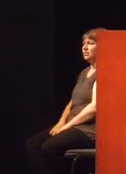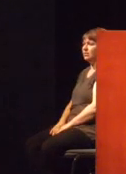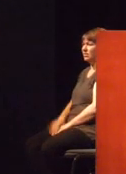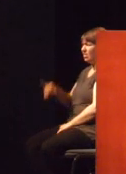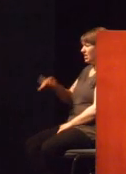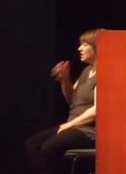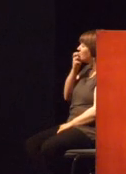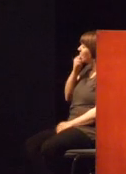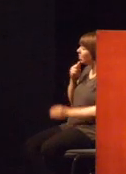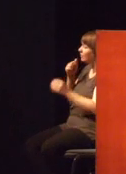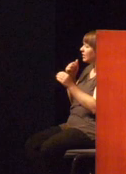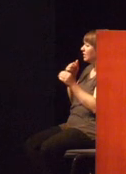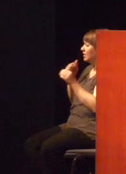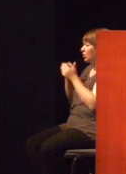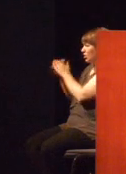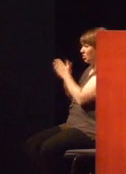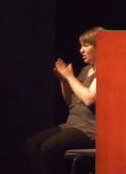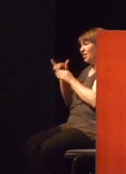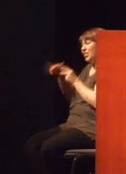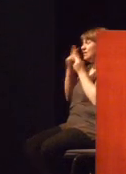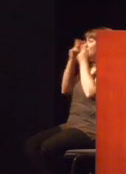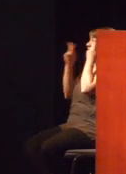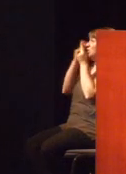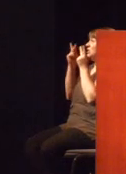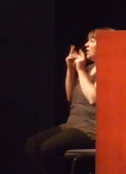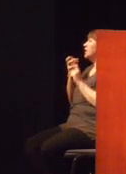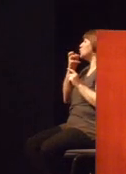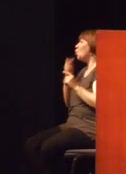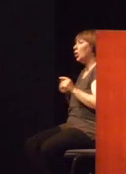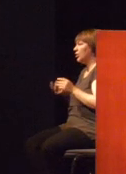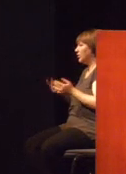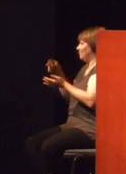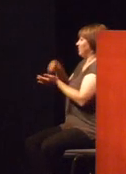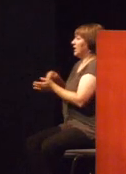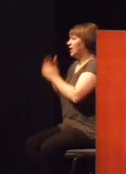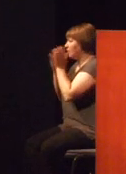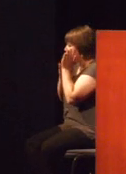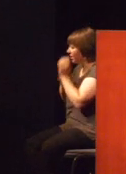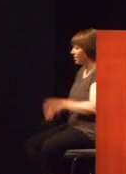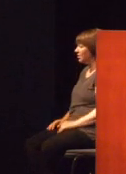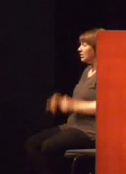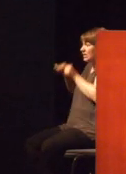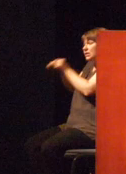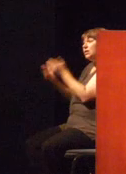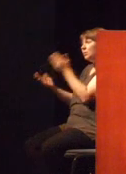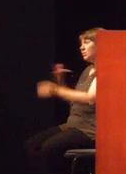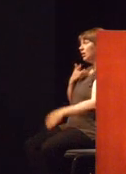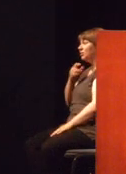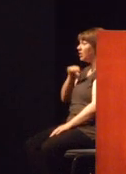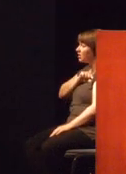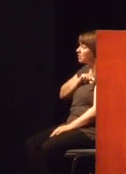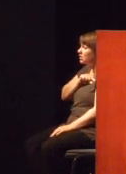beloved community for me is a vision worth getting out of bed for. And it doesn't mean I don't still sometimes feel guilty or